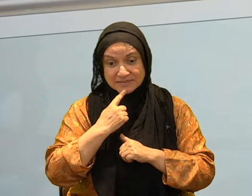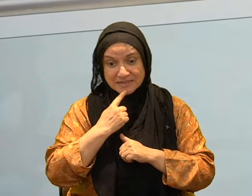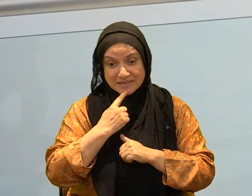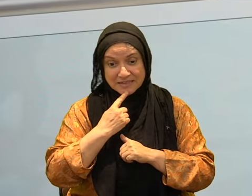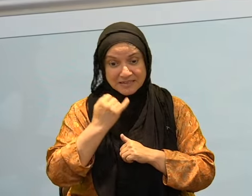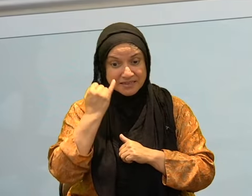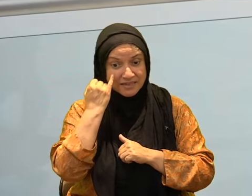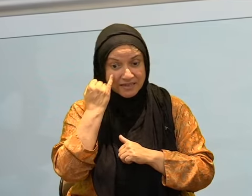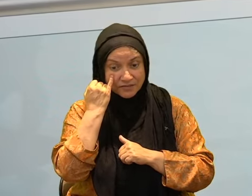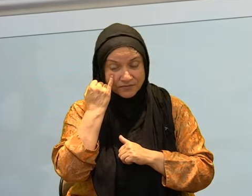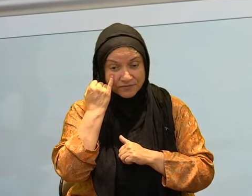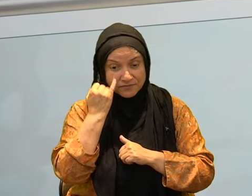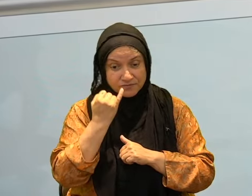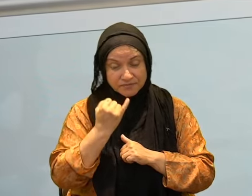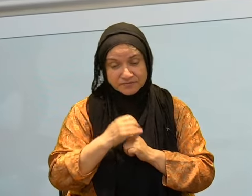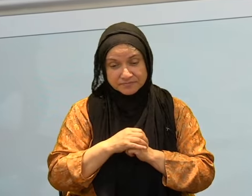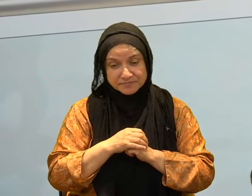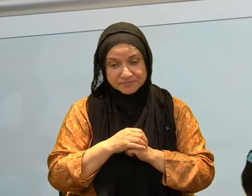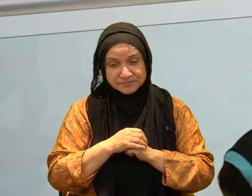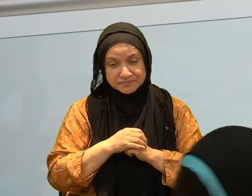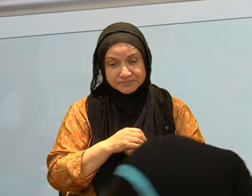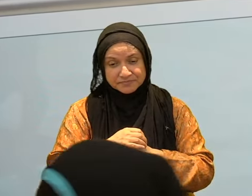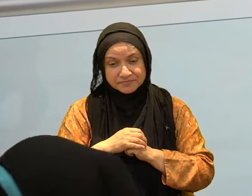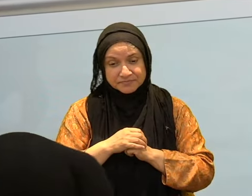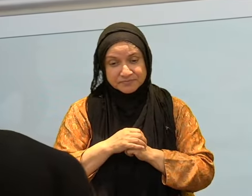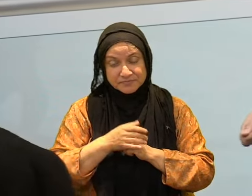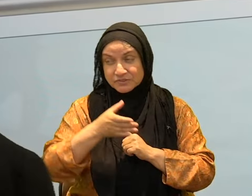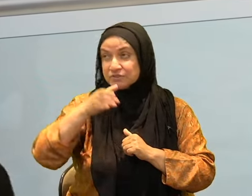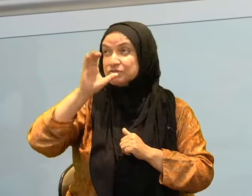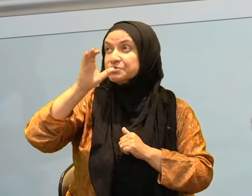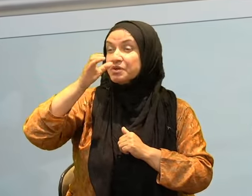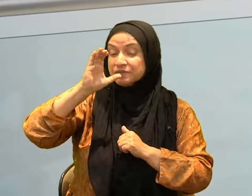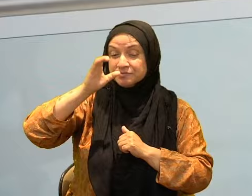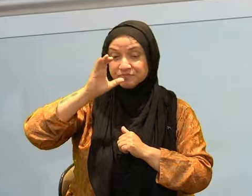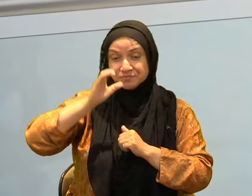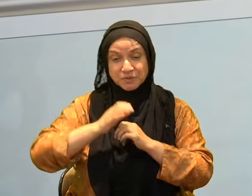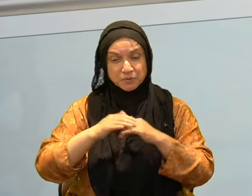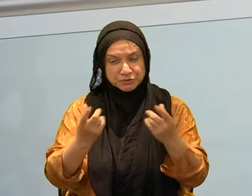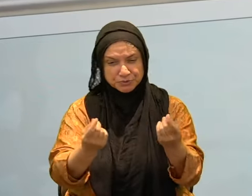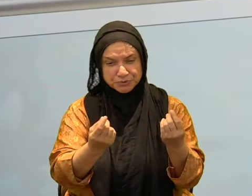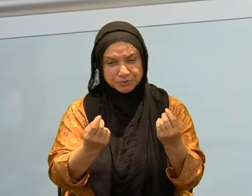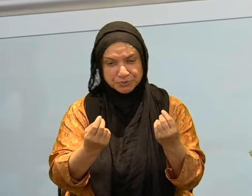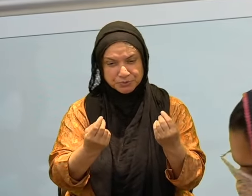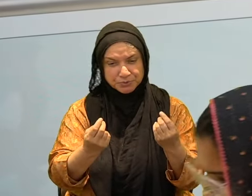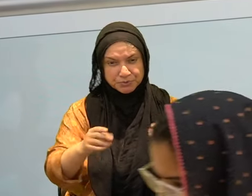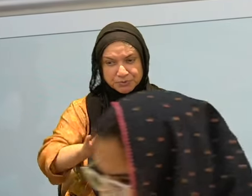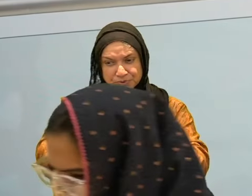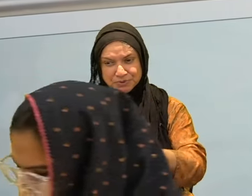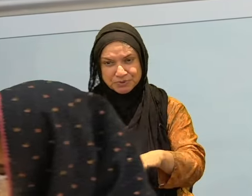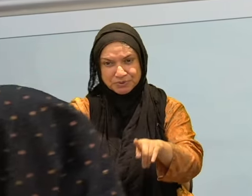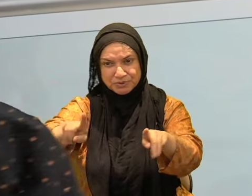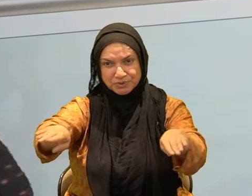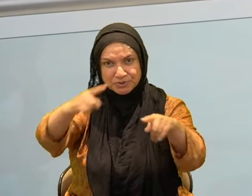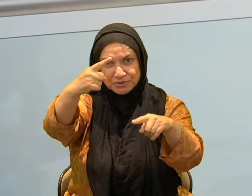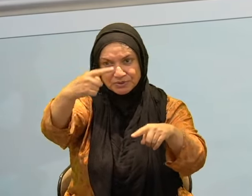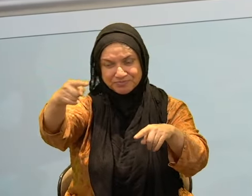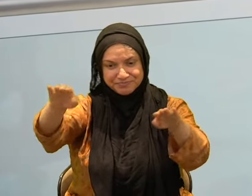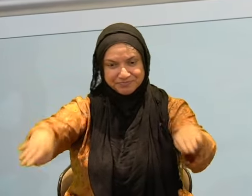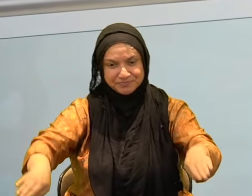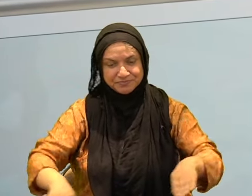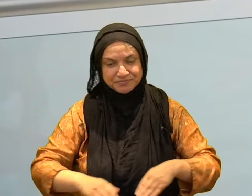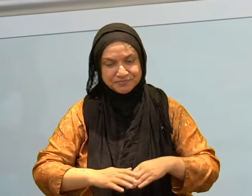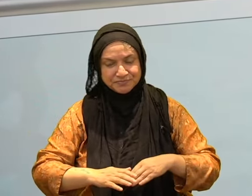then we take him by his reins and we drive him wherever he wants while he's drunk. Drink some alcohol, gets intoxicated. By